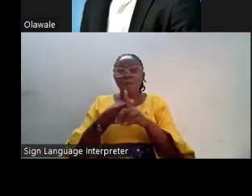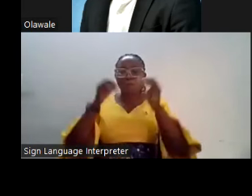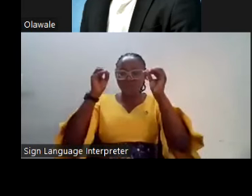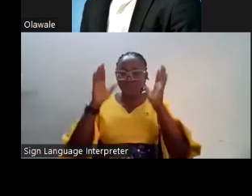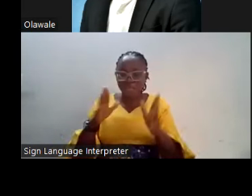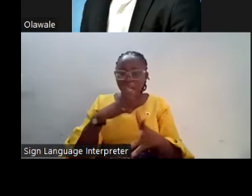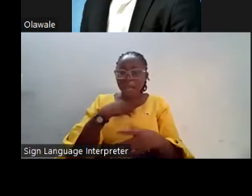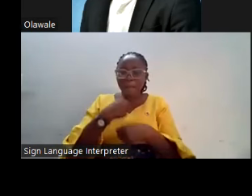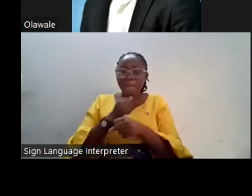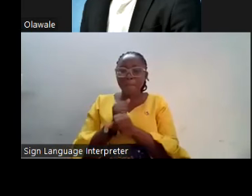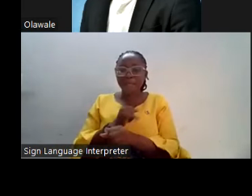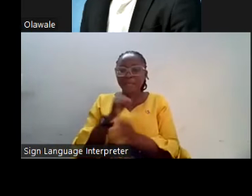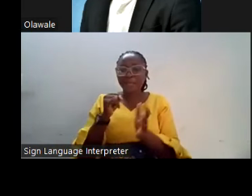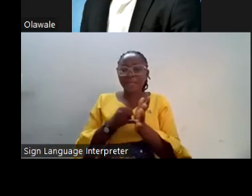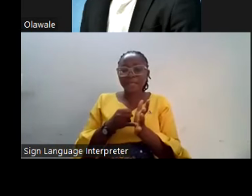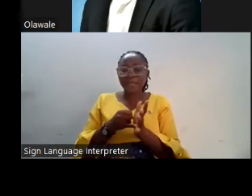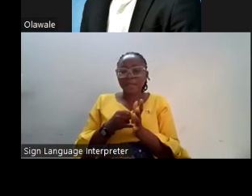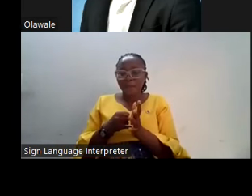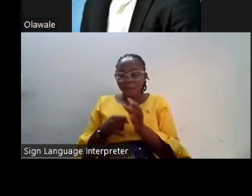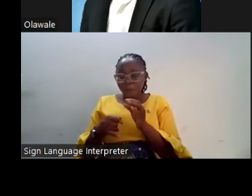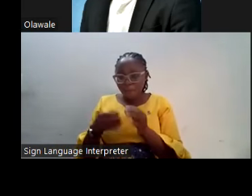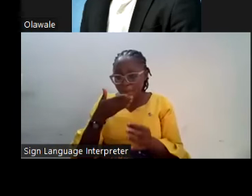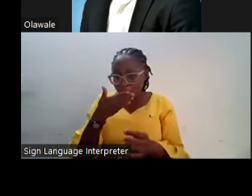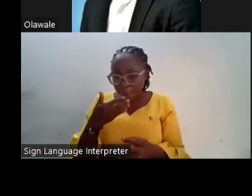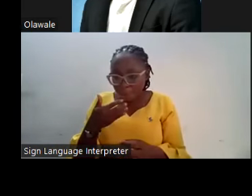a more wholesome collection